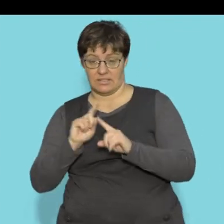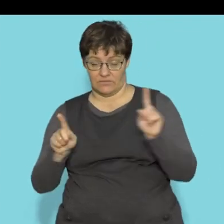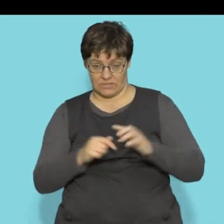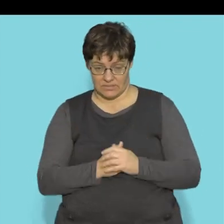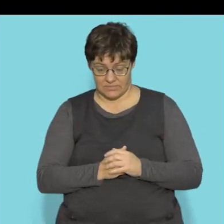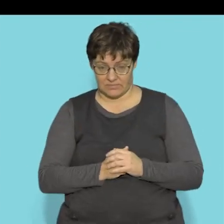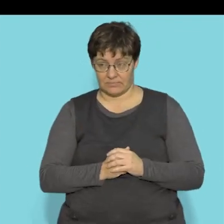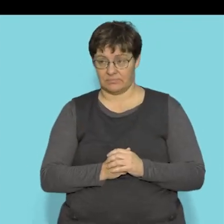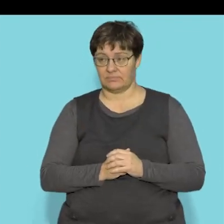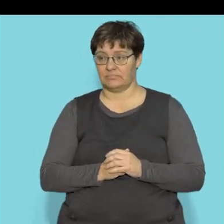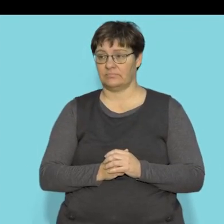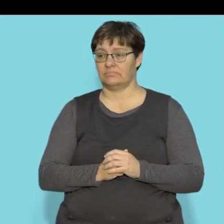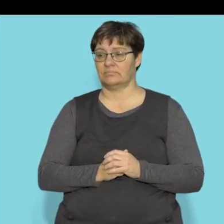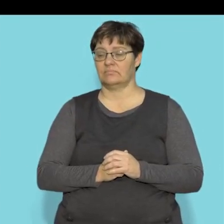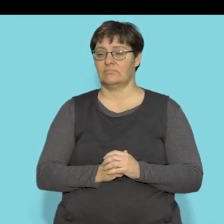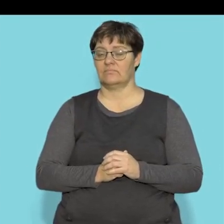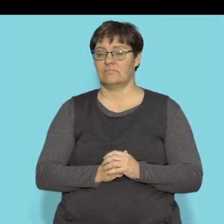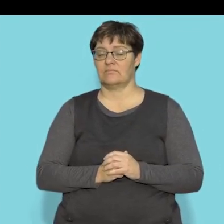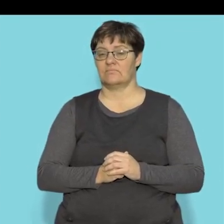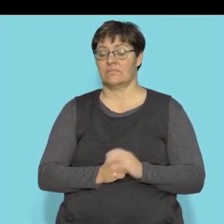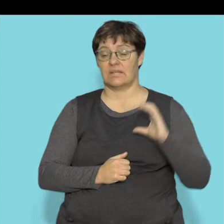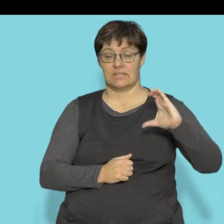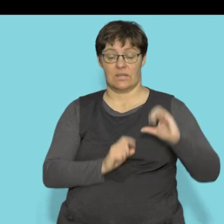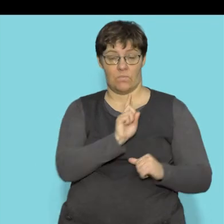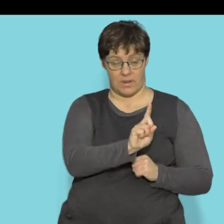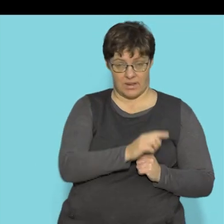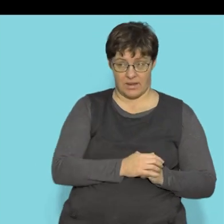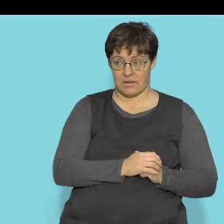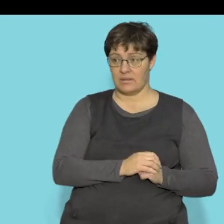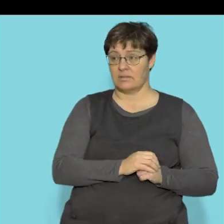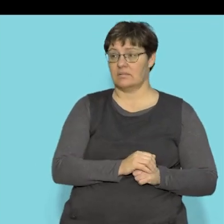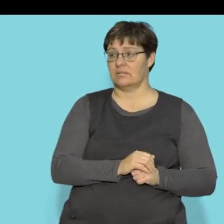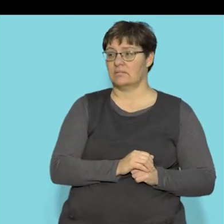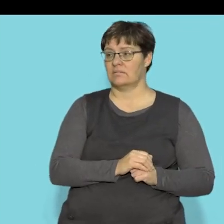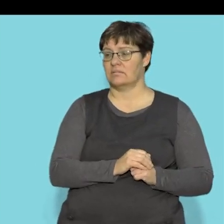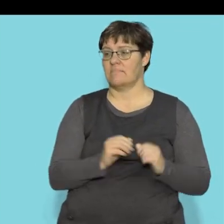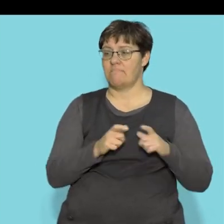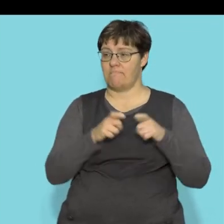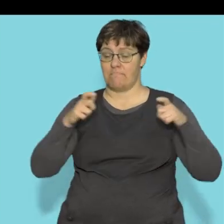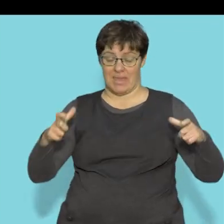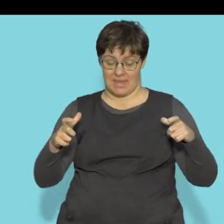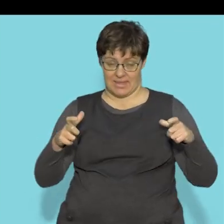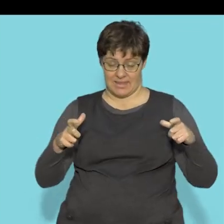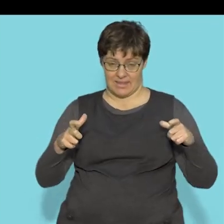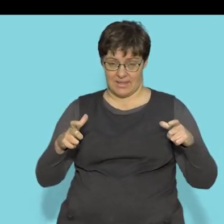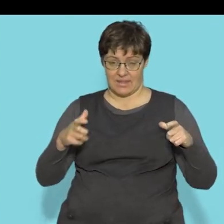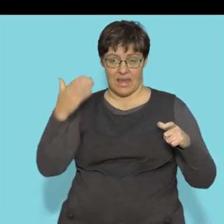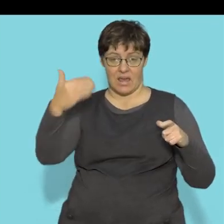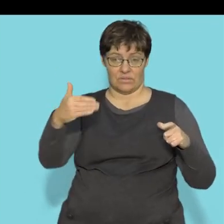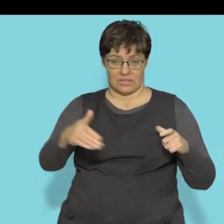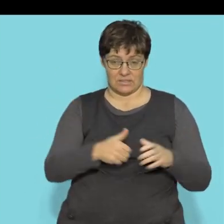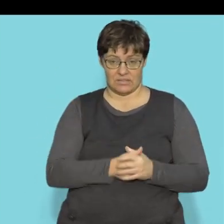cylinders. So the volume of cylinder 1. So cylinder 1 is this larger cylinder on